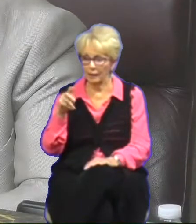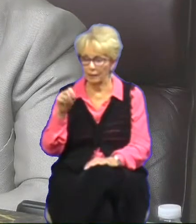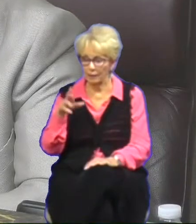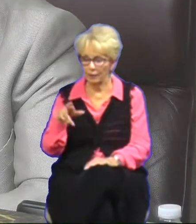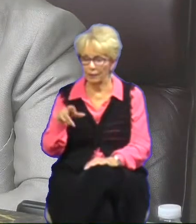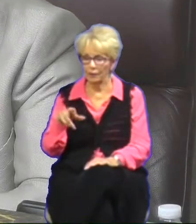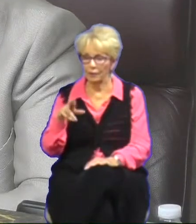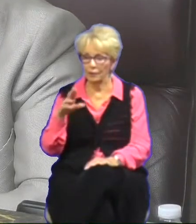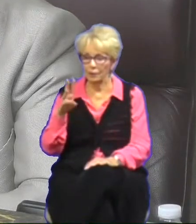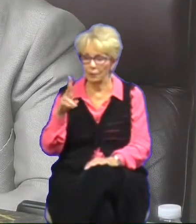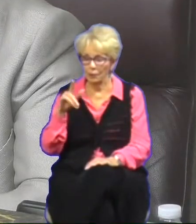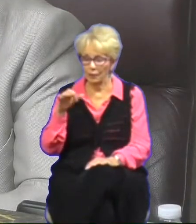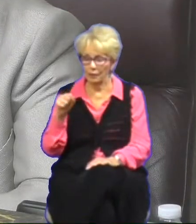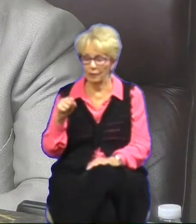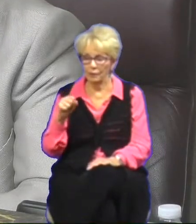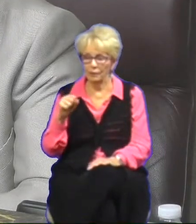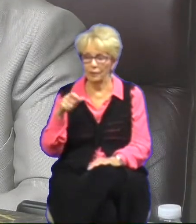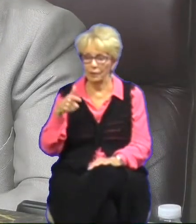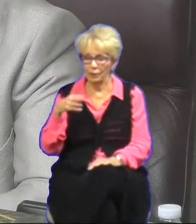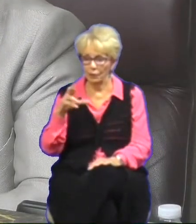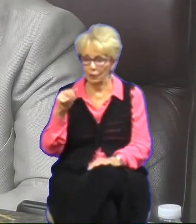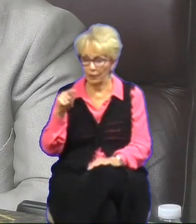Judy Willis, Paul Grafton,